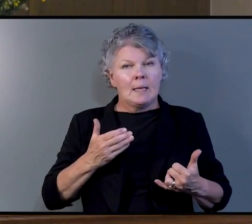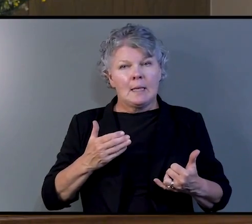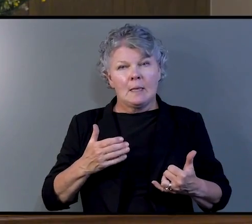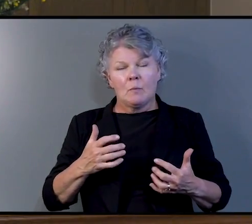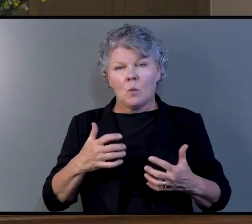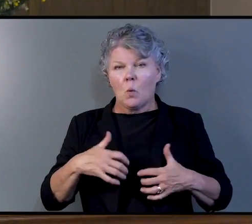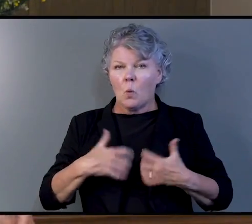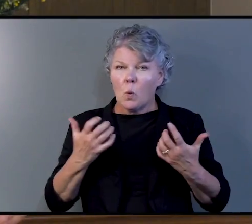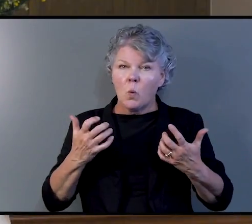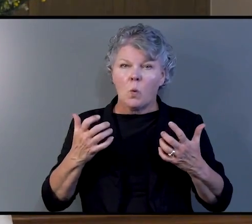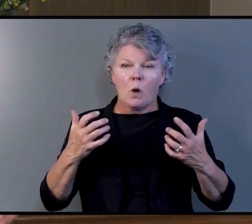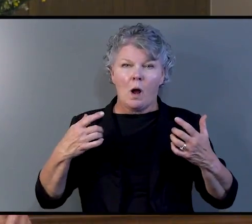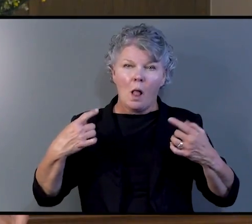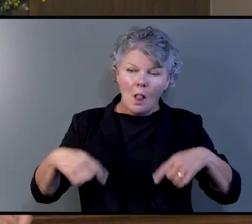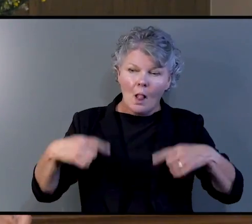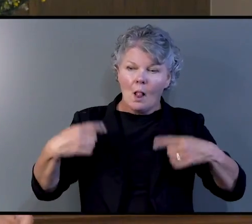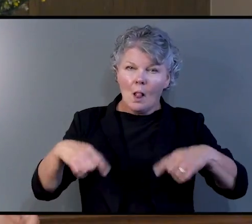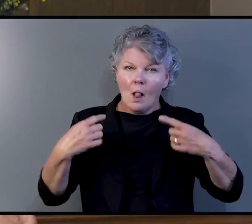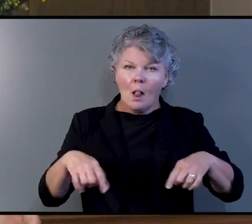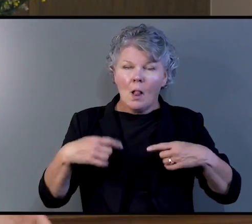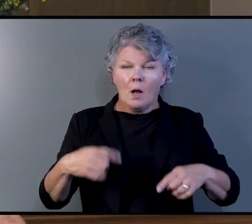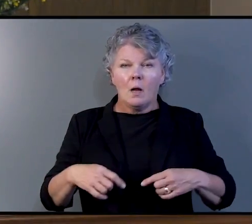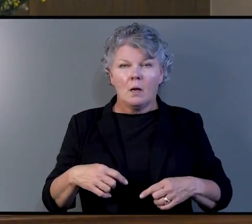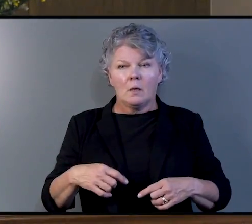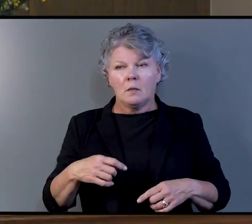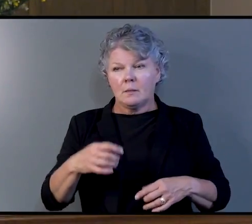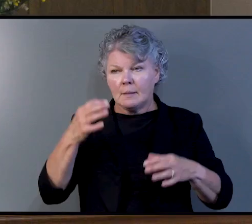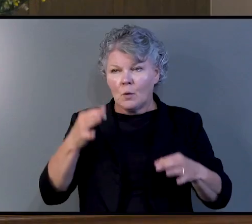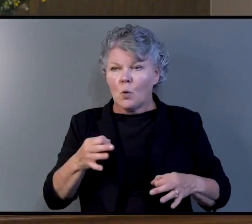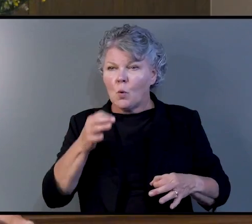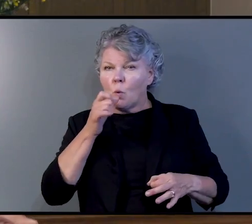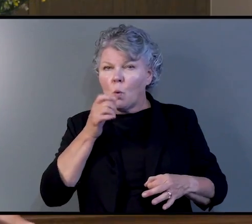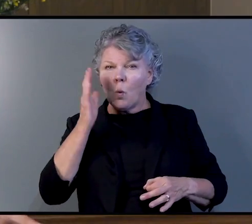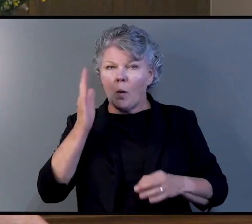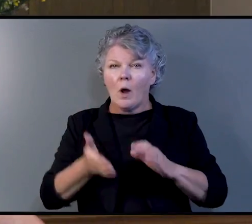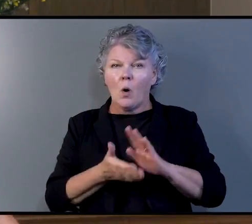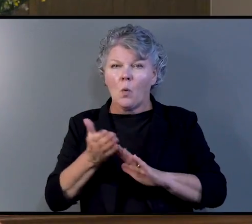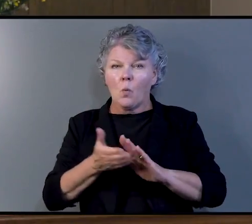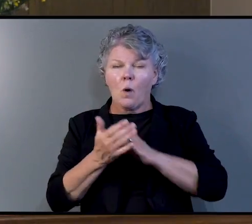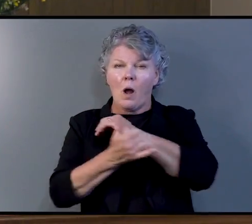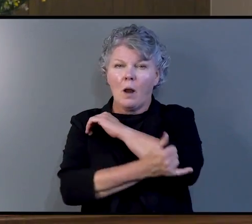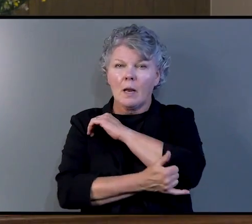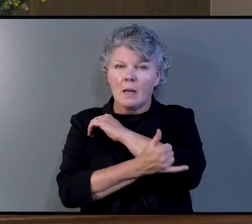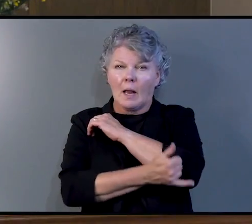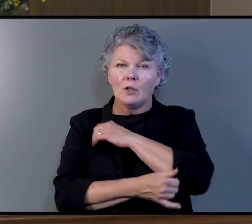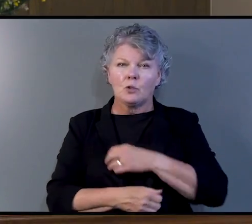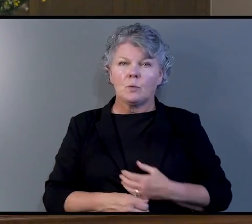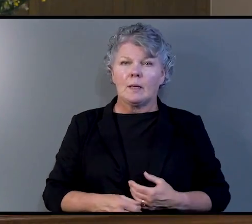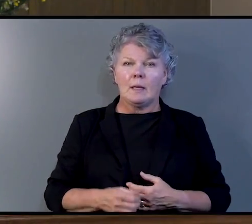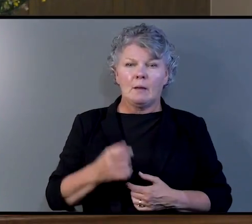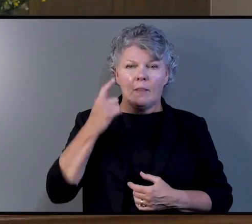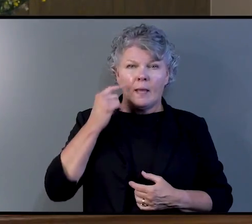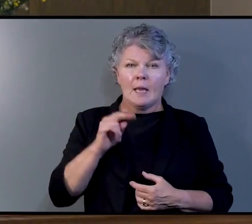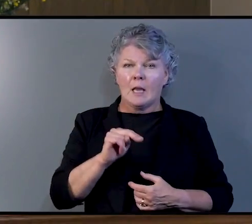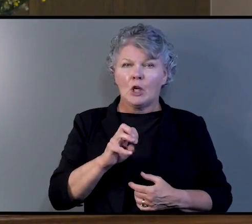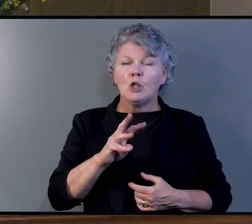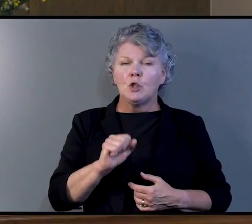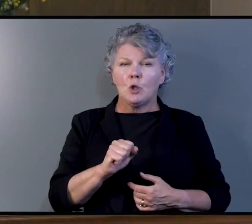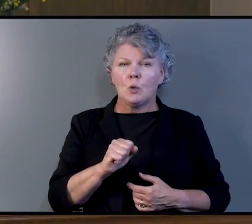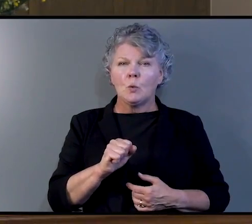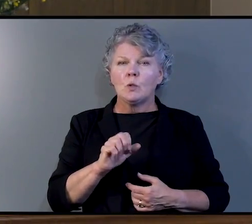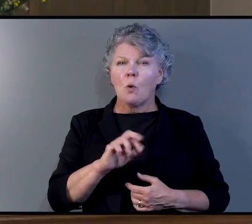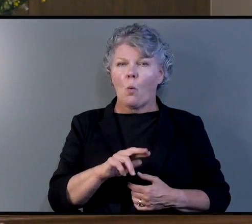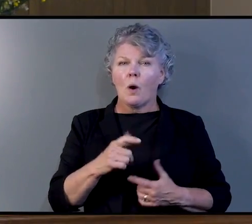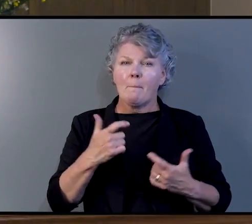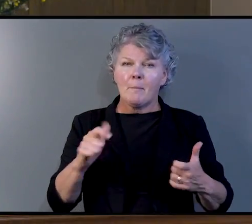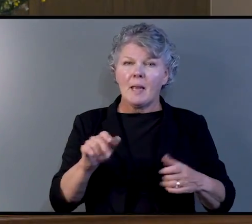authority. We get to vote on who will run our country. Or maybe you think the news or big corporations have power and authority